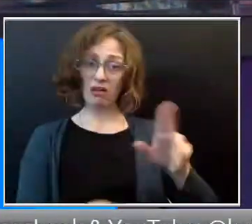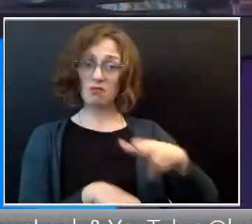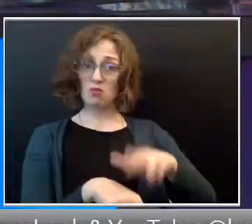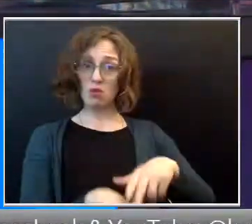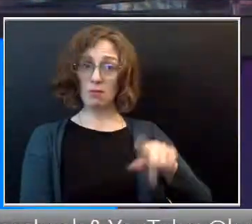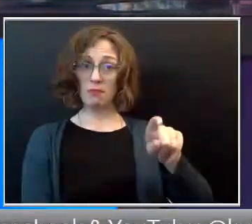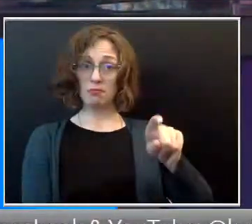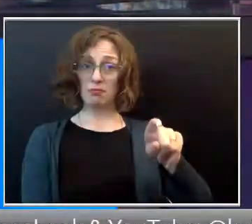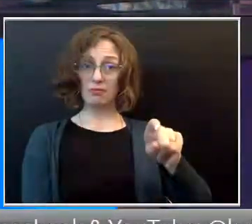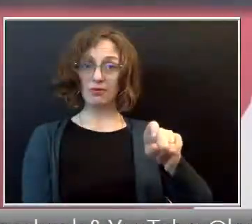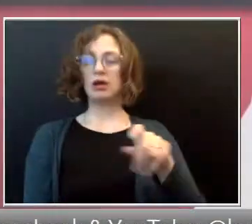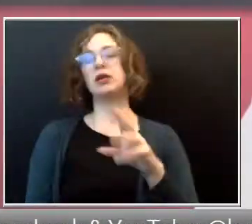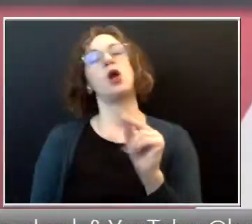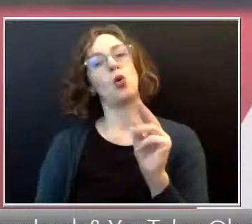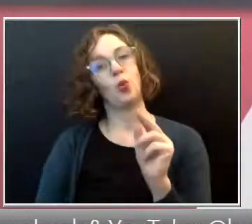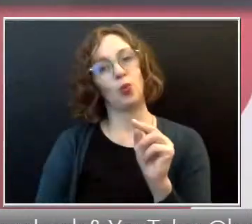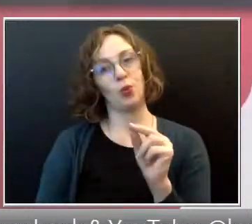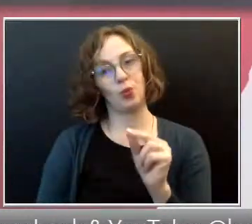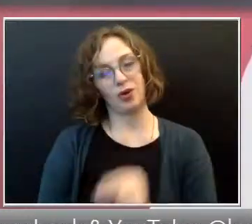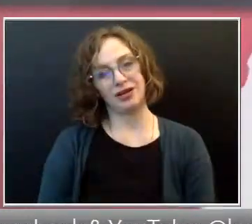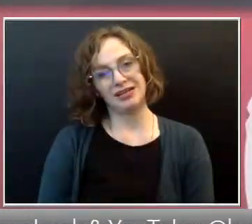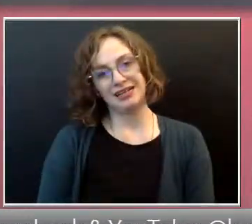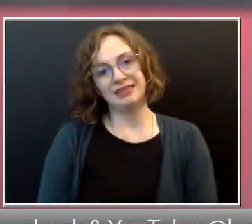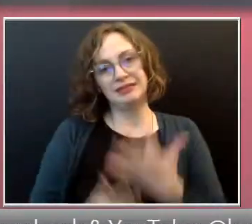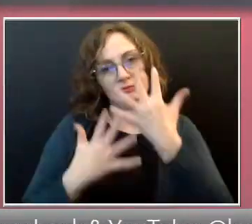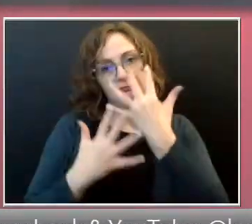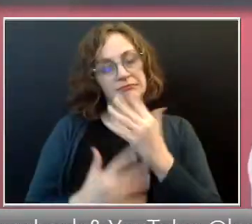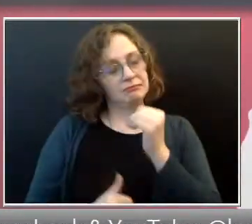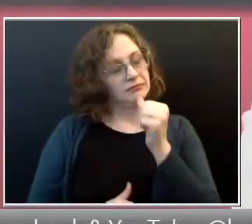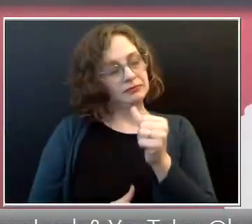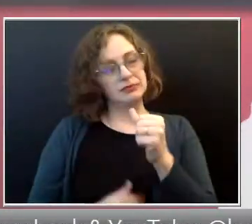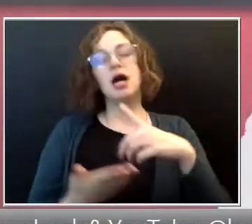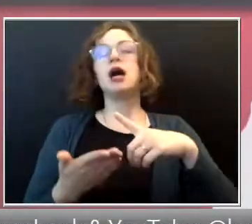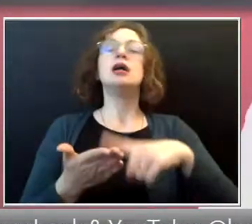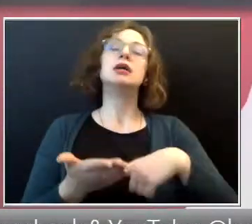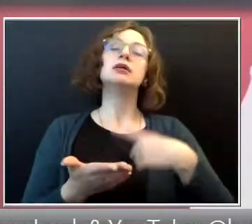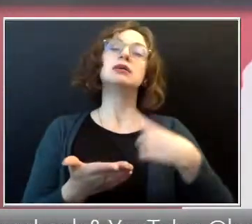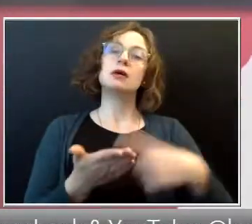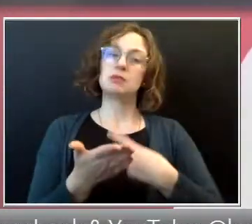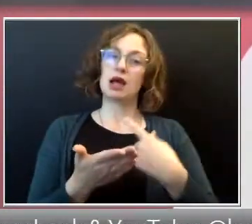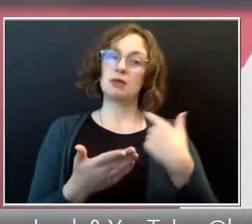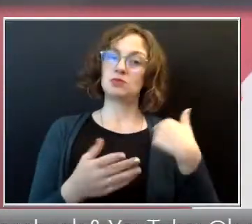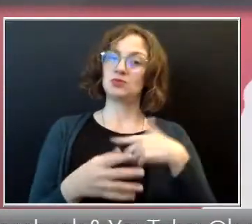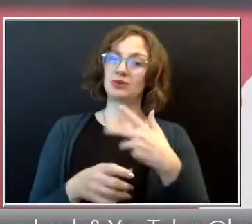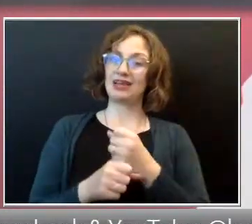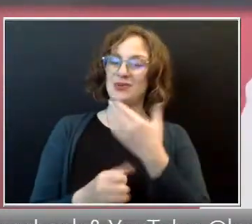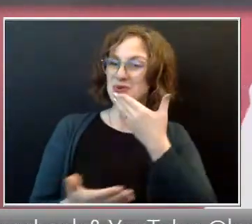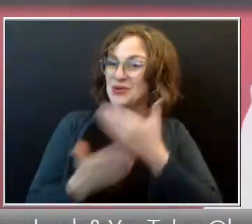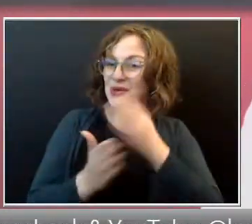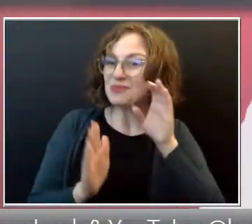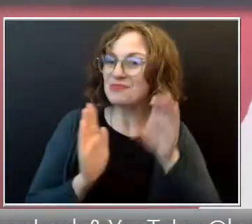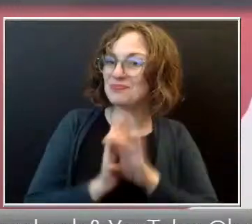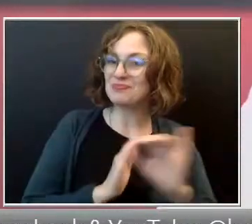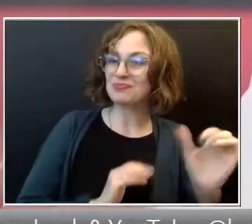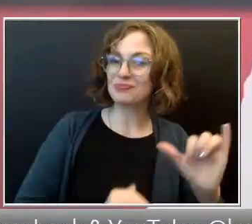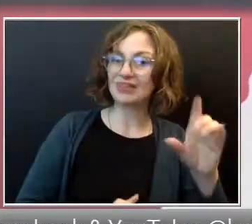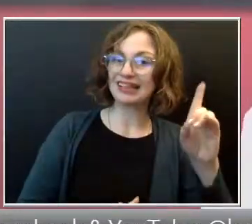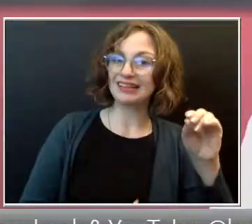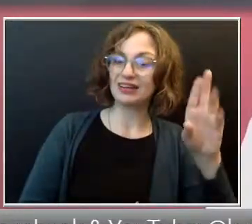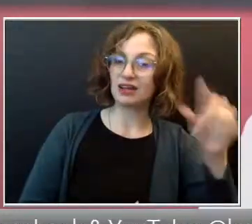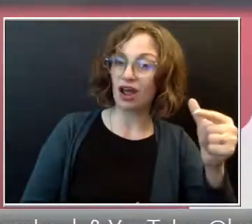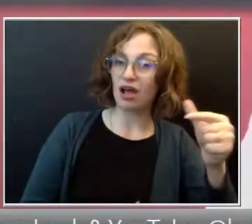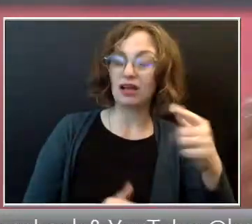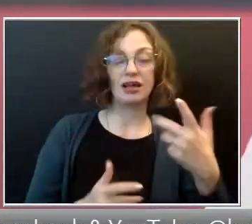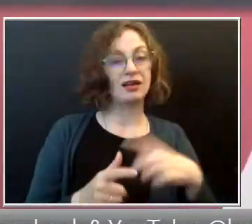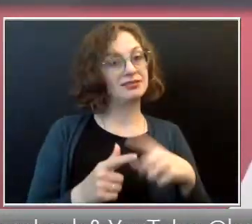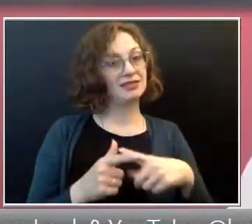No, unfortunately not. You know, sometimes we'll get really good pictures like Doug, and then people can still have strokes. So that goes back